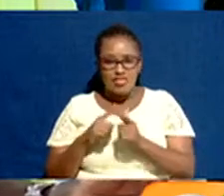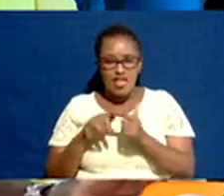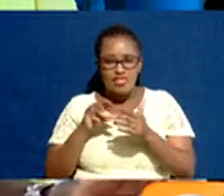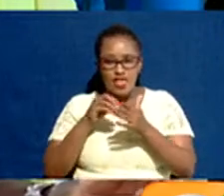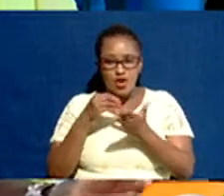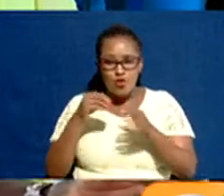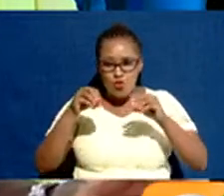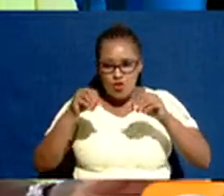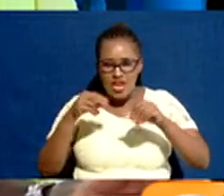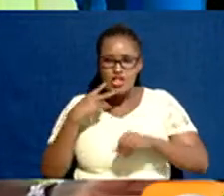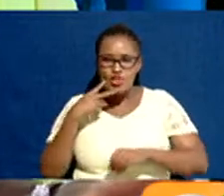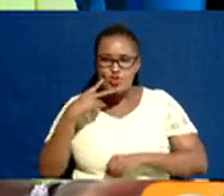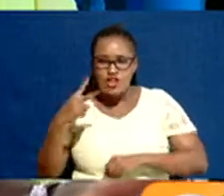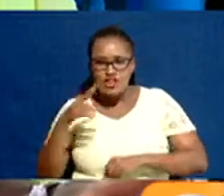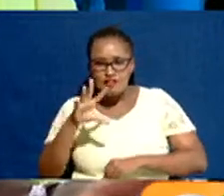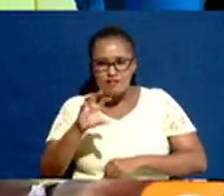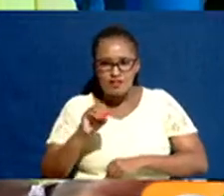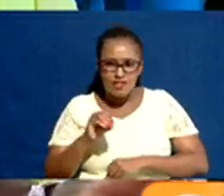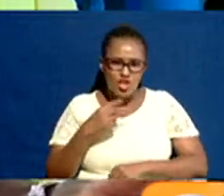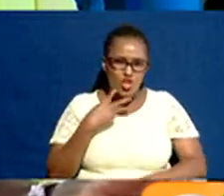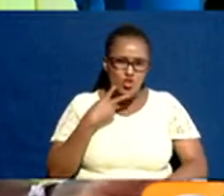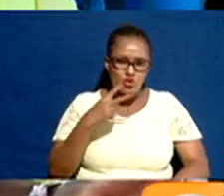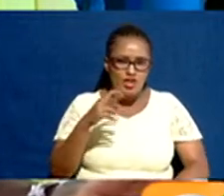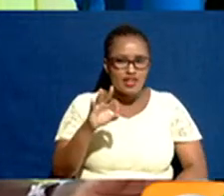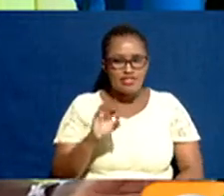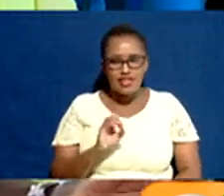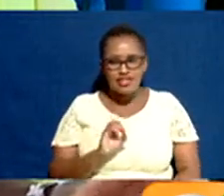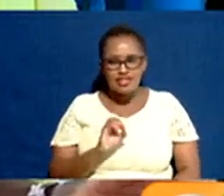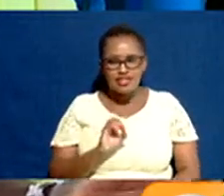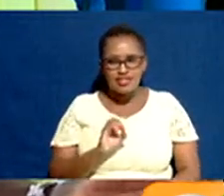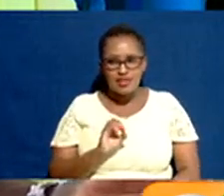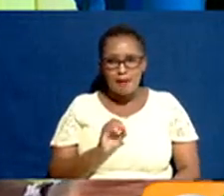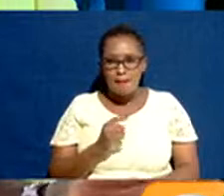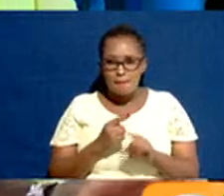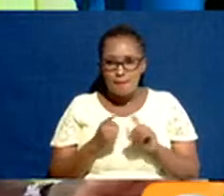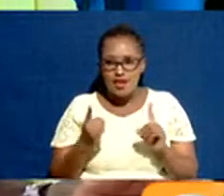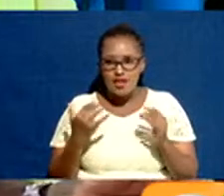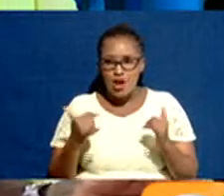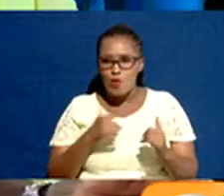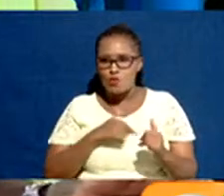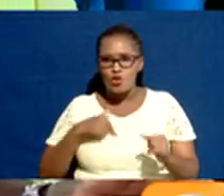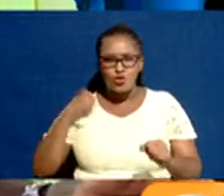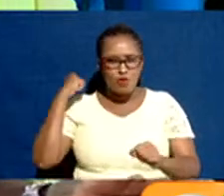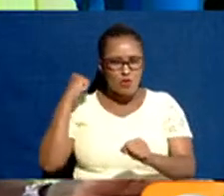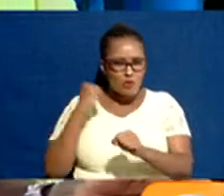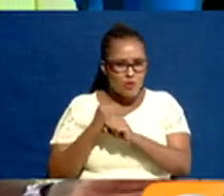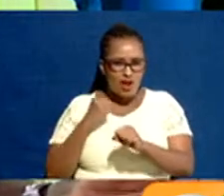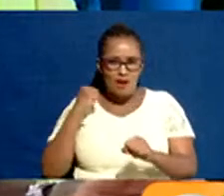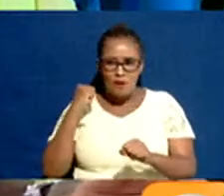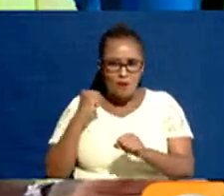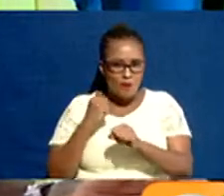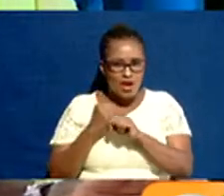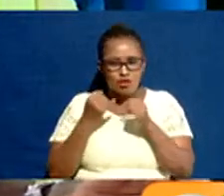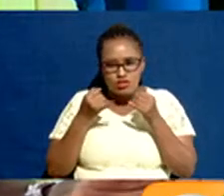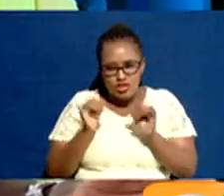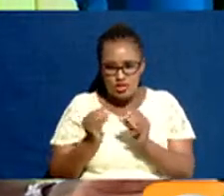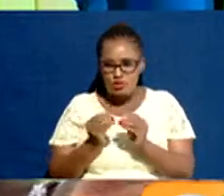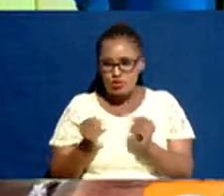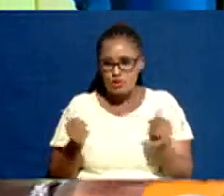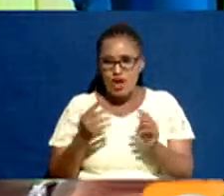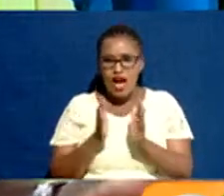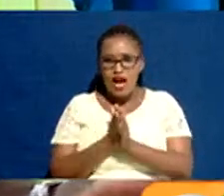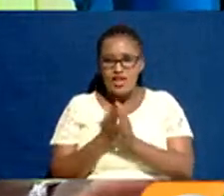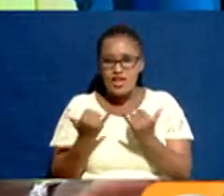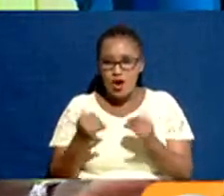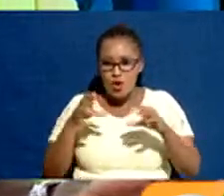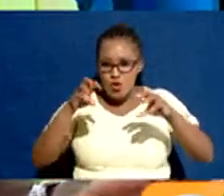250, between 230 to 250. We have worked very hard. And now, unga,